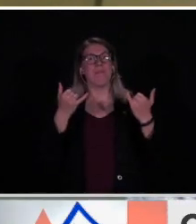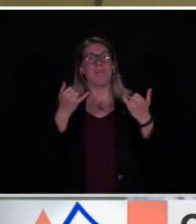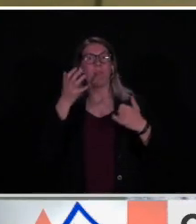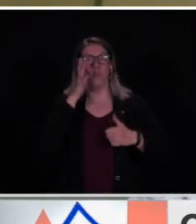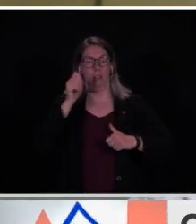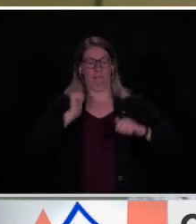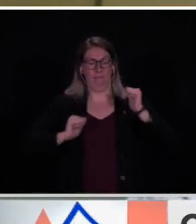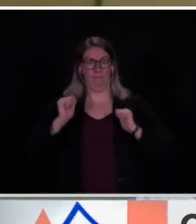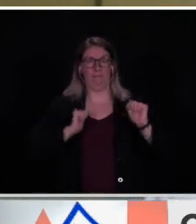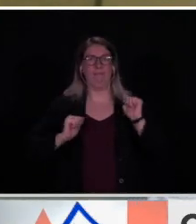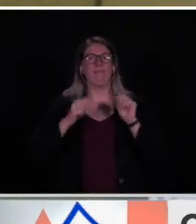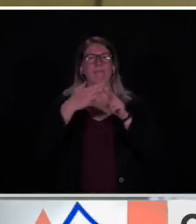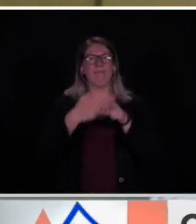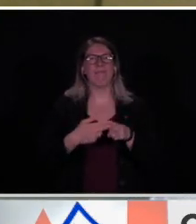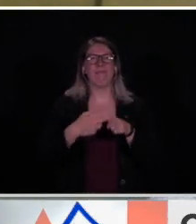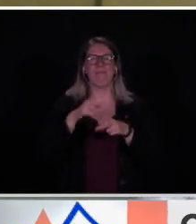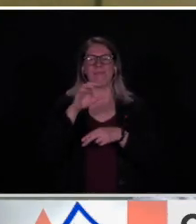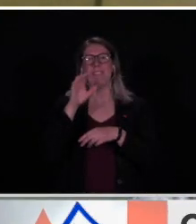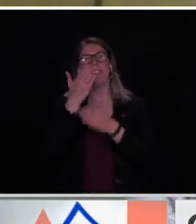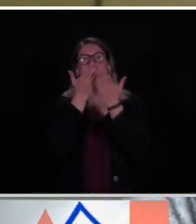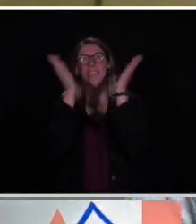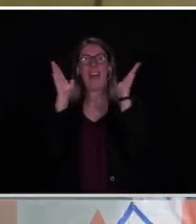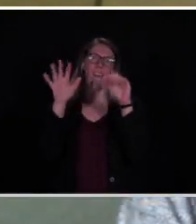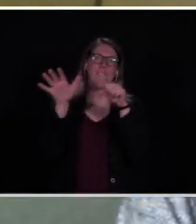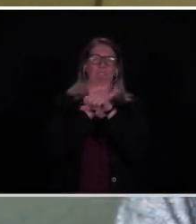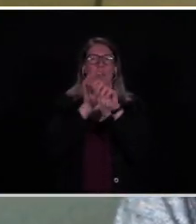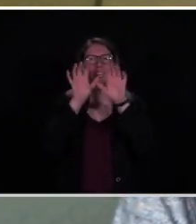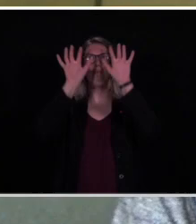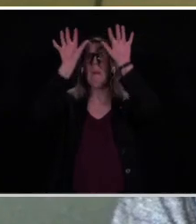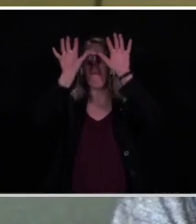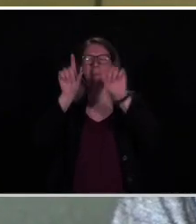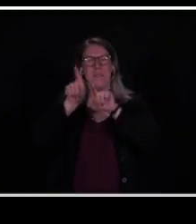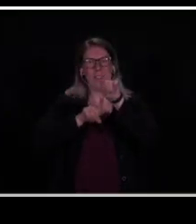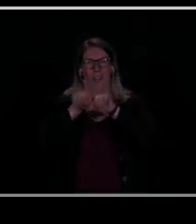you Coldplay's Sky Full of Stars, and we hope you enjoy it.